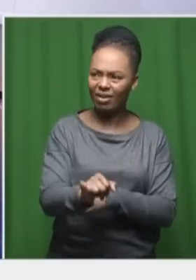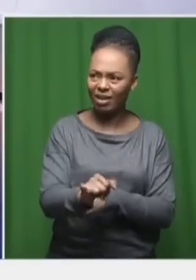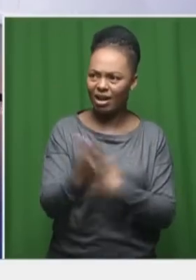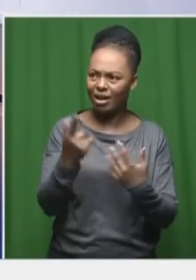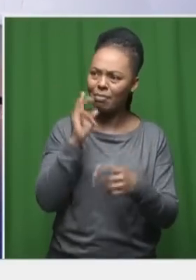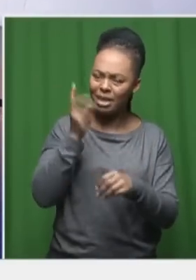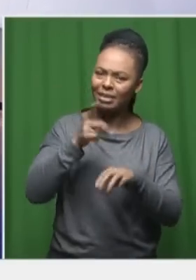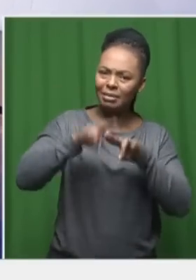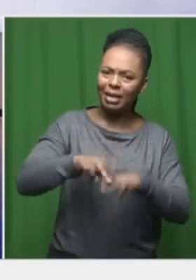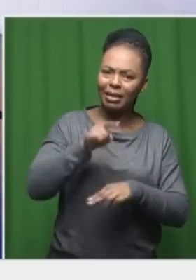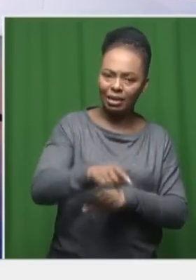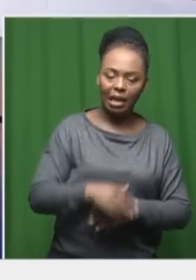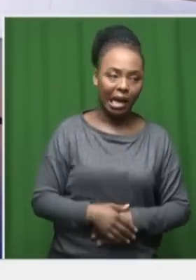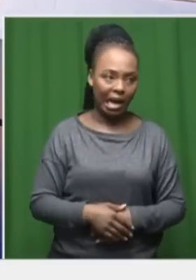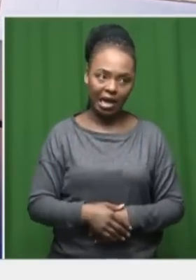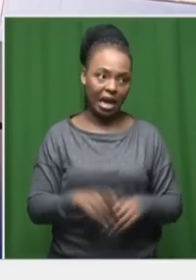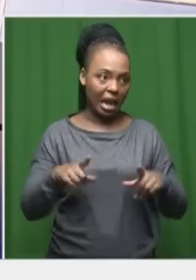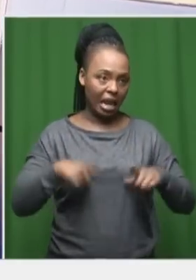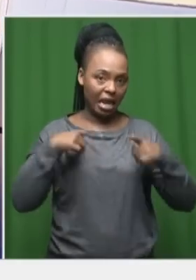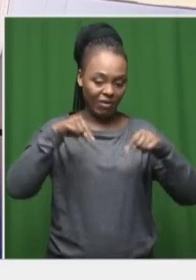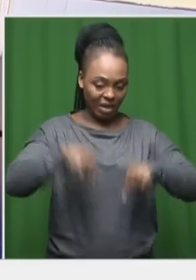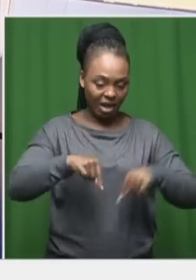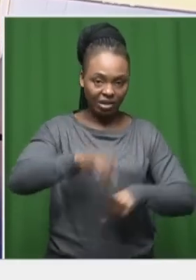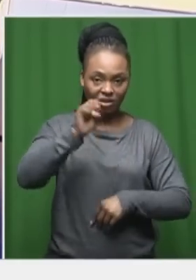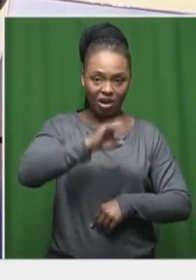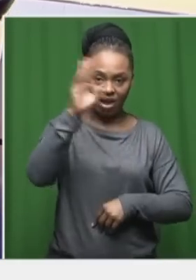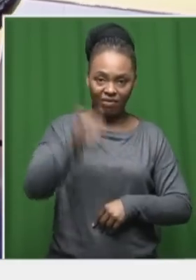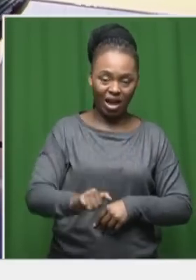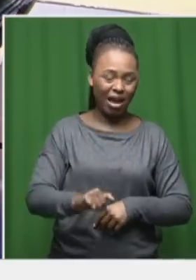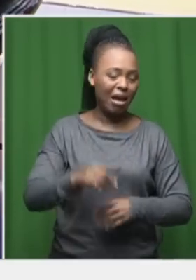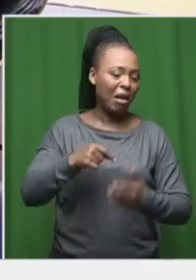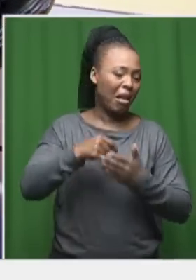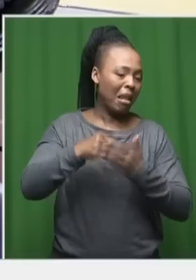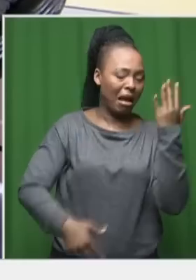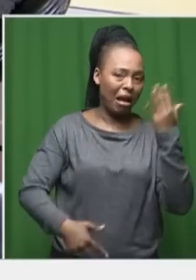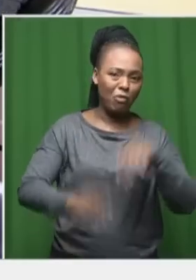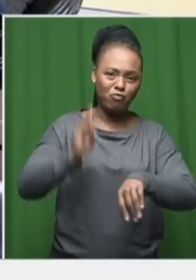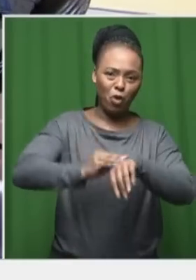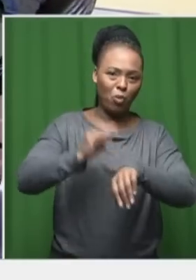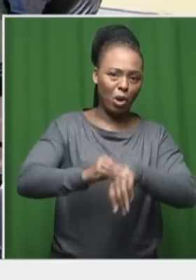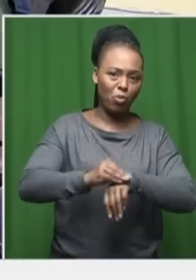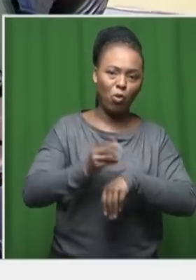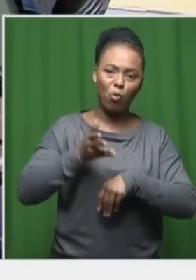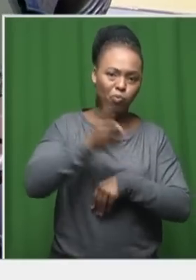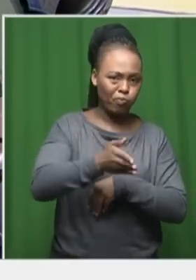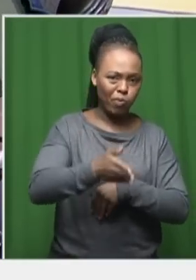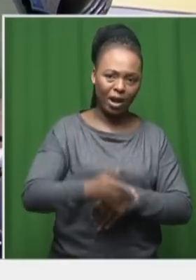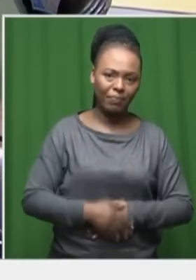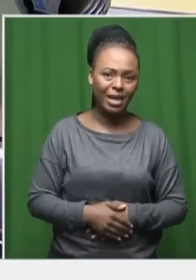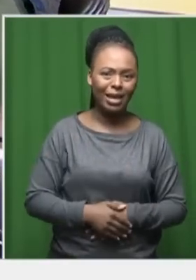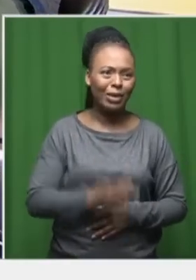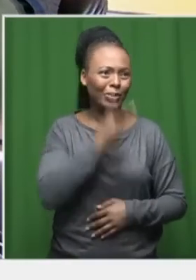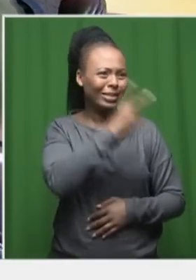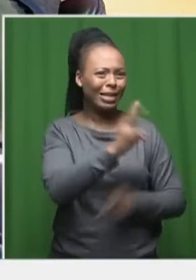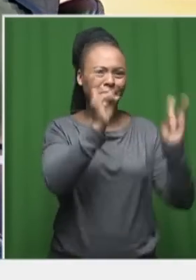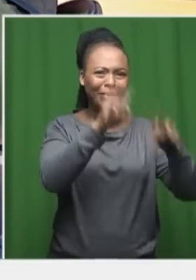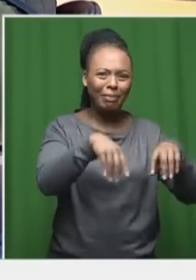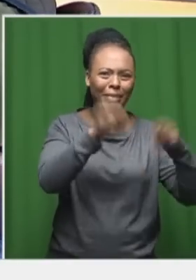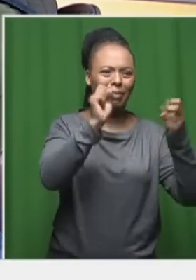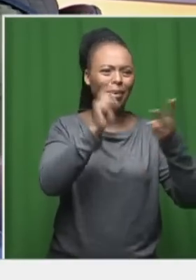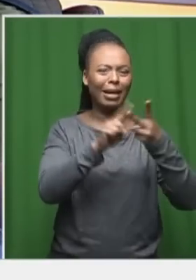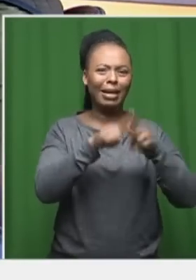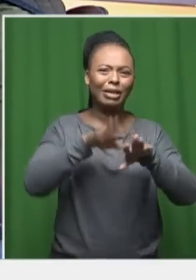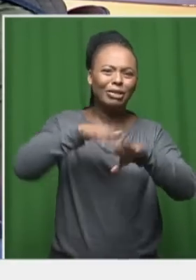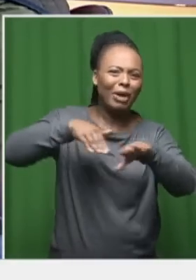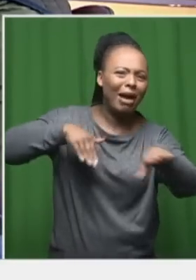look, living in South Africa is like an omnibus of problems. If you and I have to deal with actual ESCOM issues, you have to deal with traffic, you have to deal